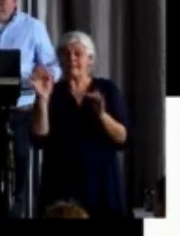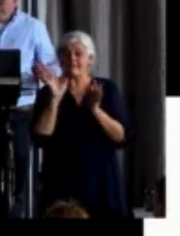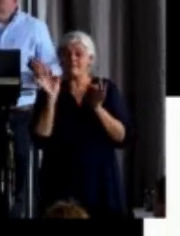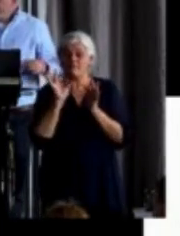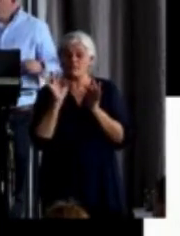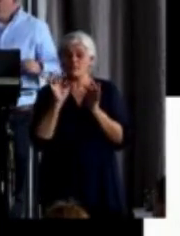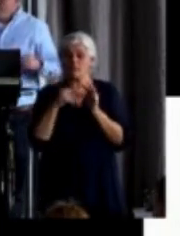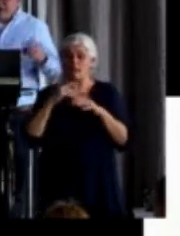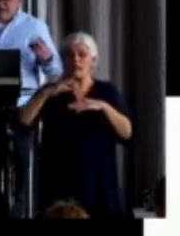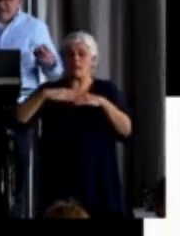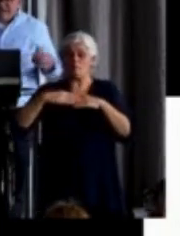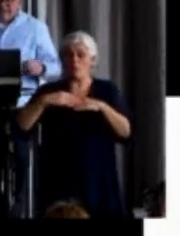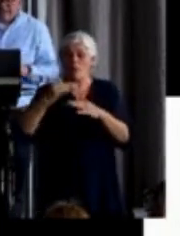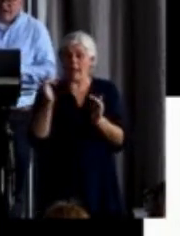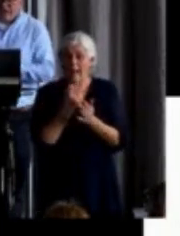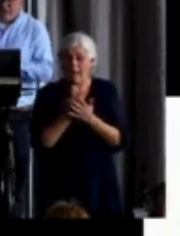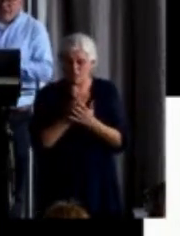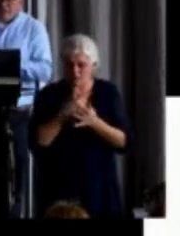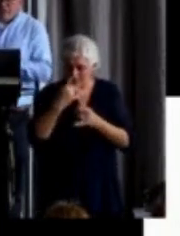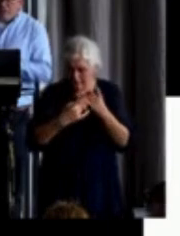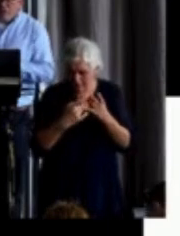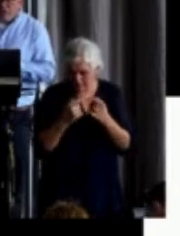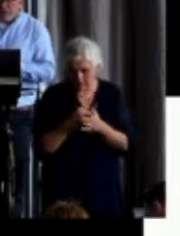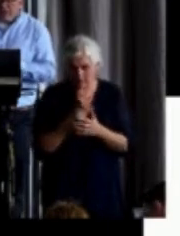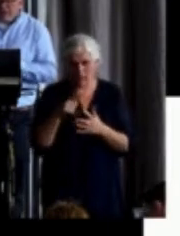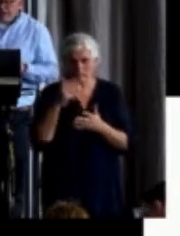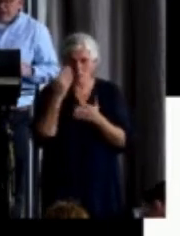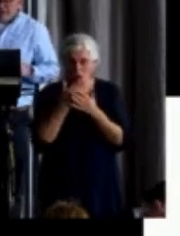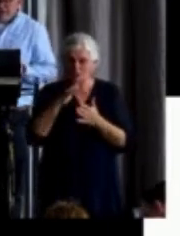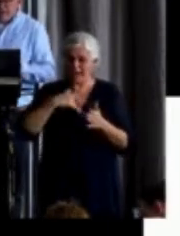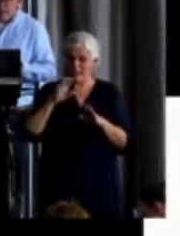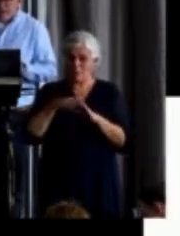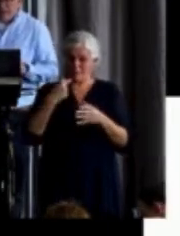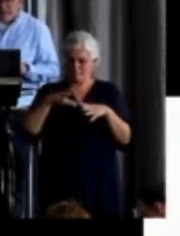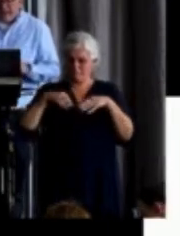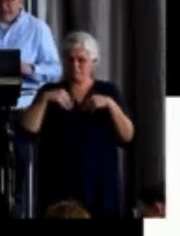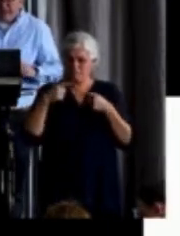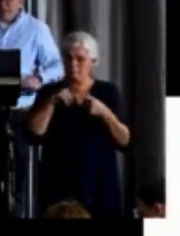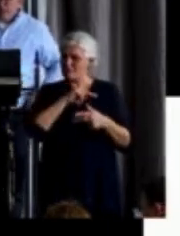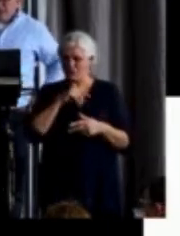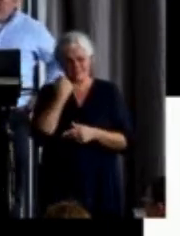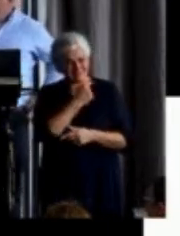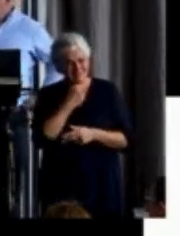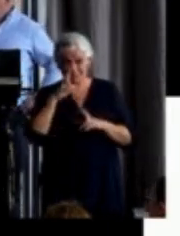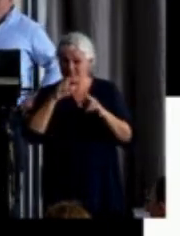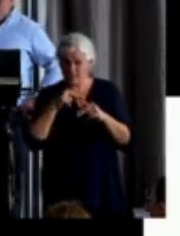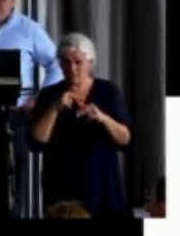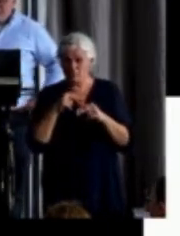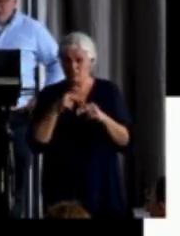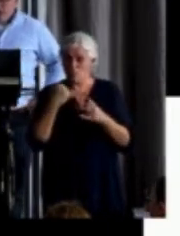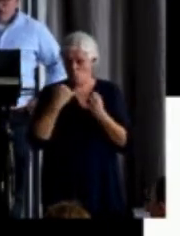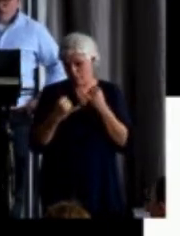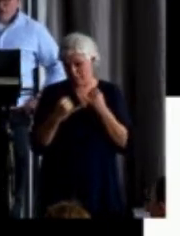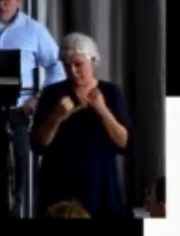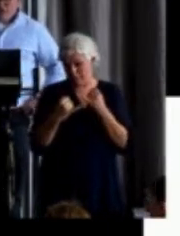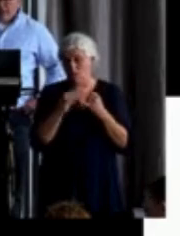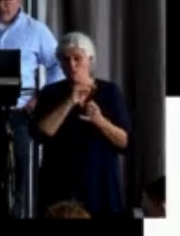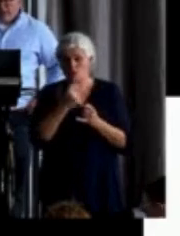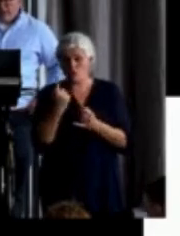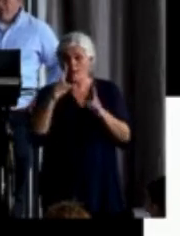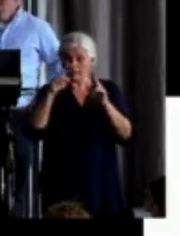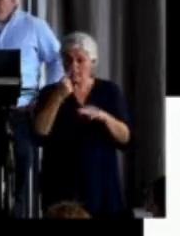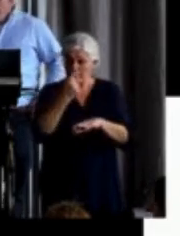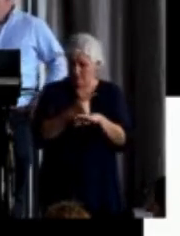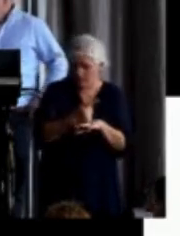further episodes, what he said is that I'm learning to live with it, but it's not easy. It could have been an awful lot worse. No one could have